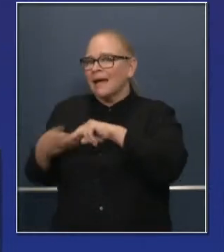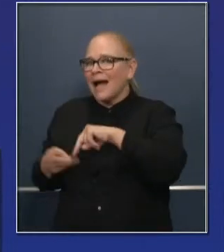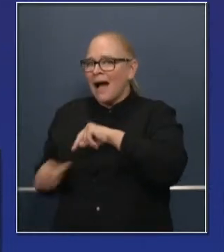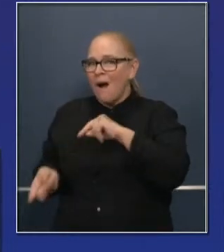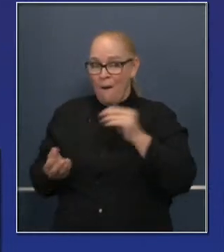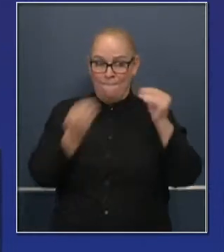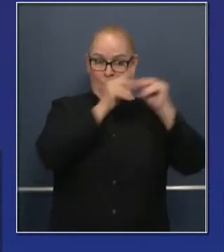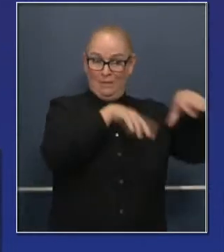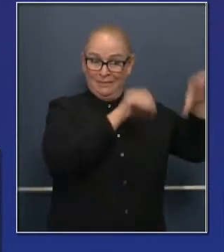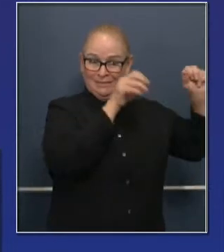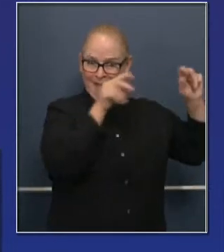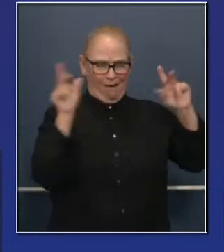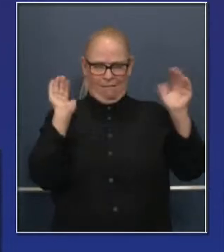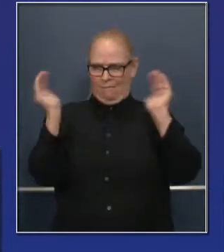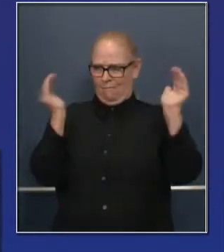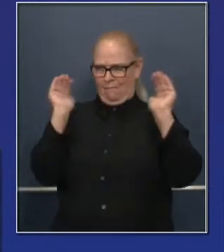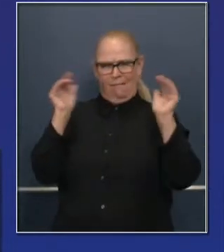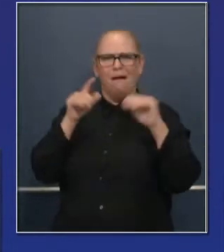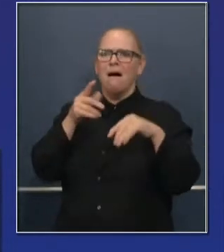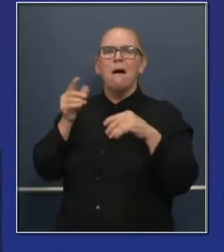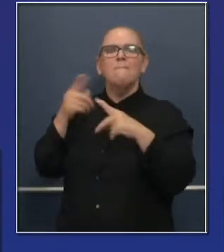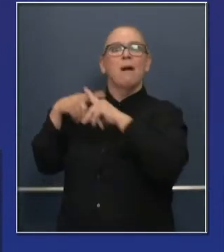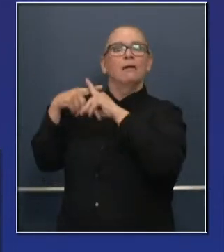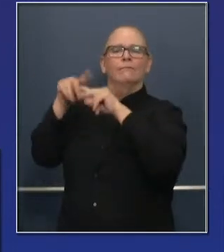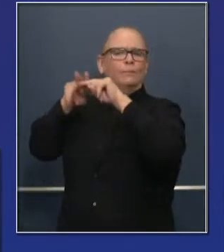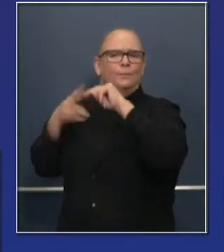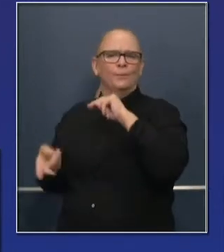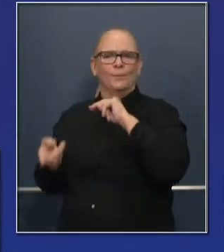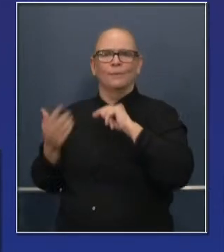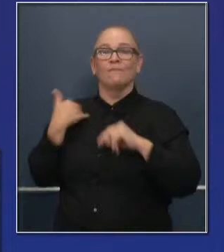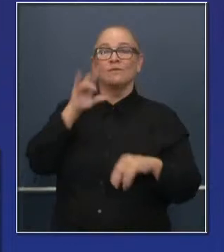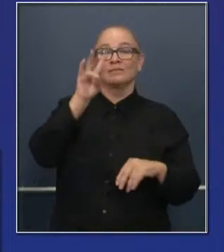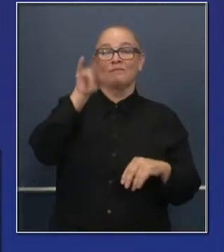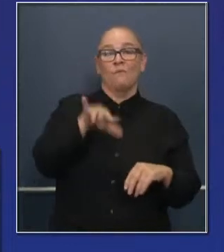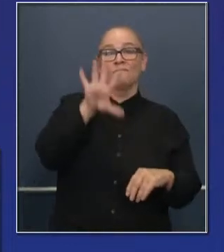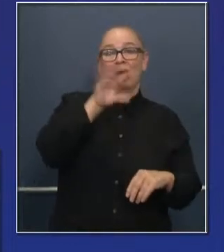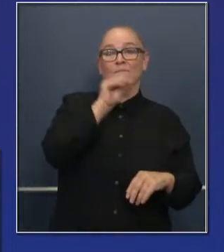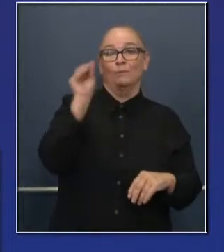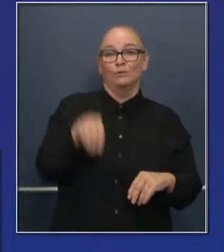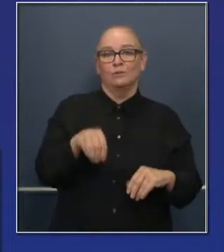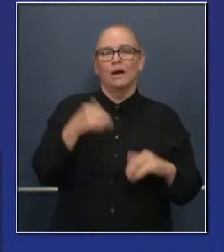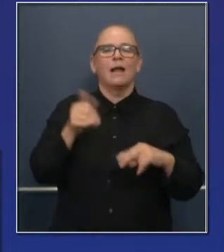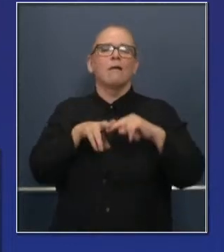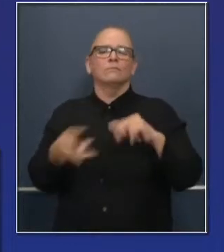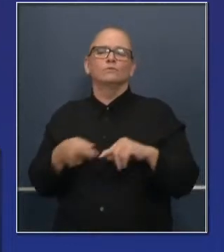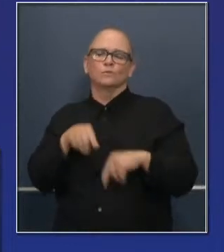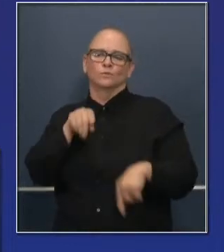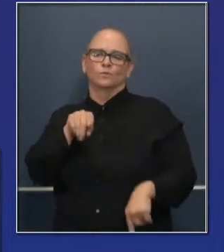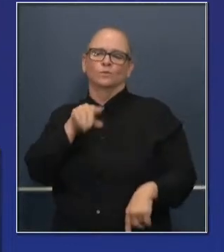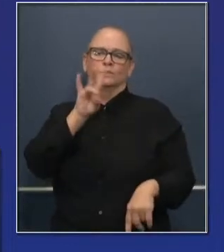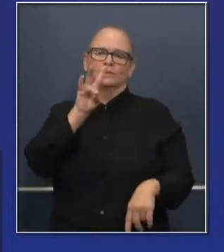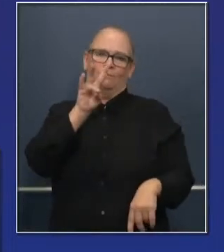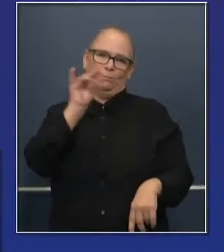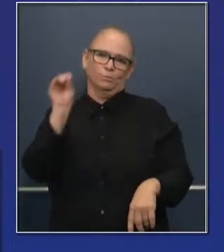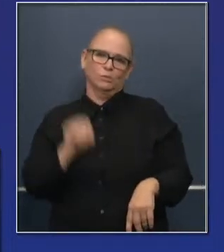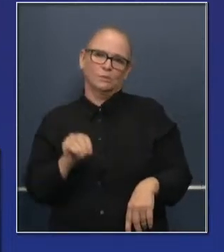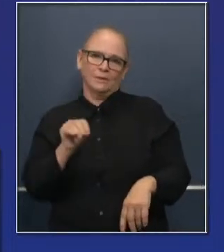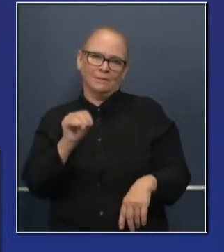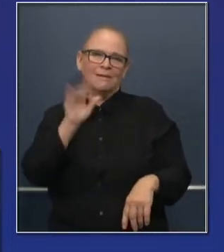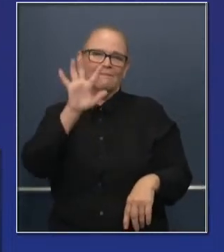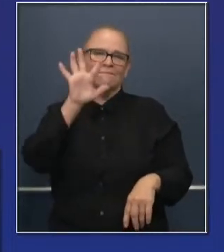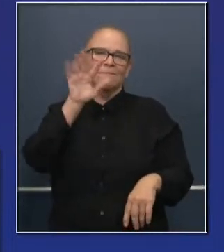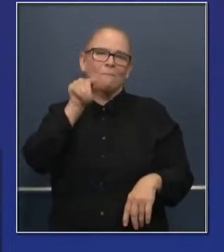down to 7%. This reflected in this slide over a 14-day period shows that 7.5%